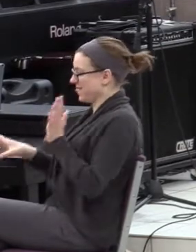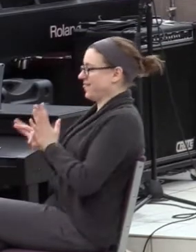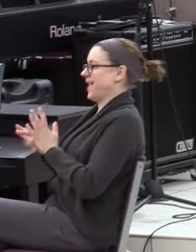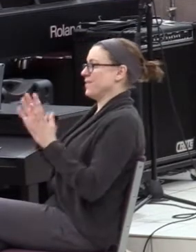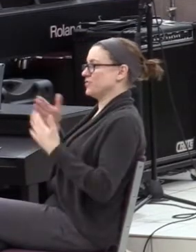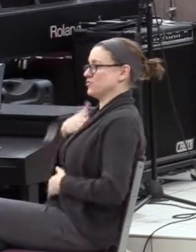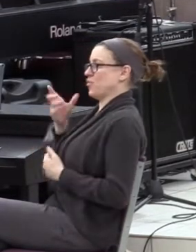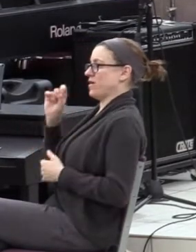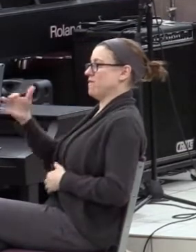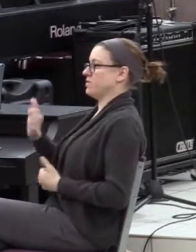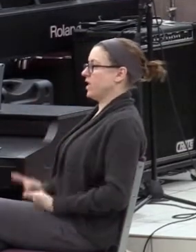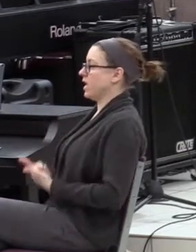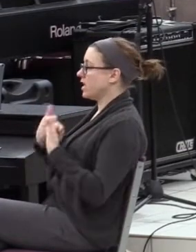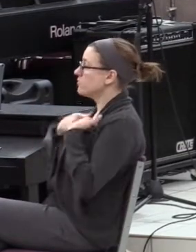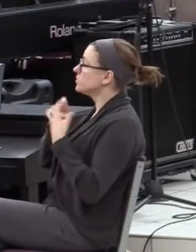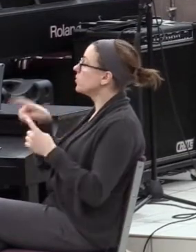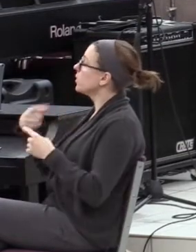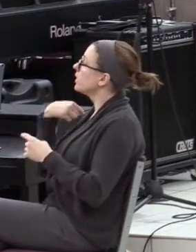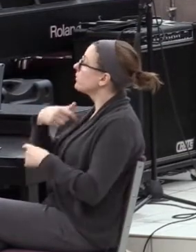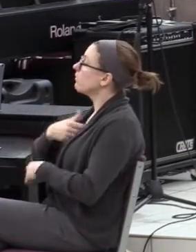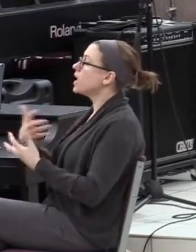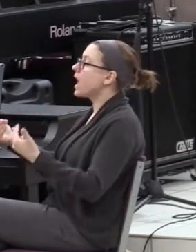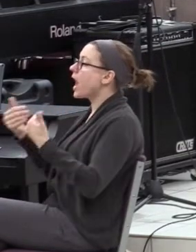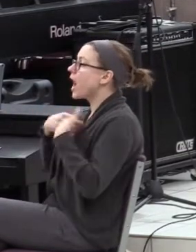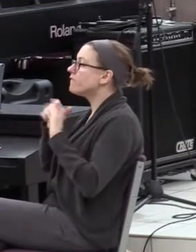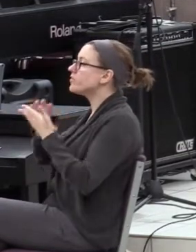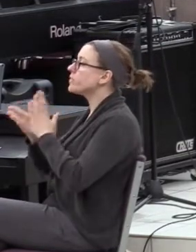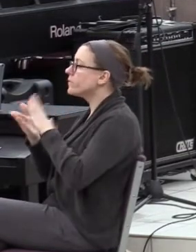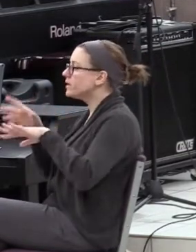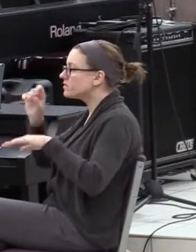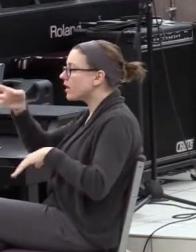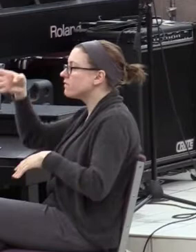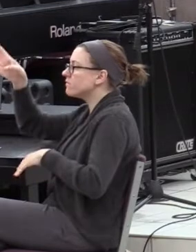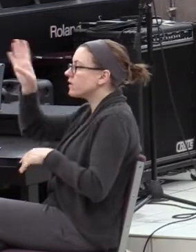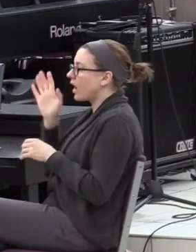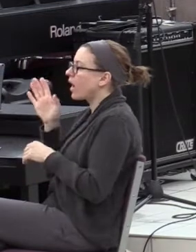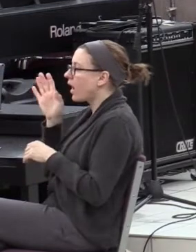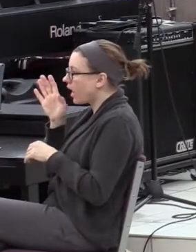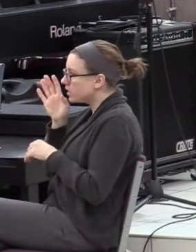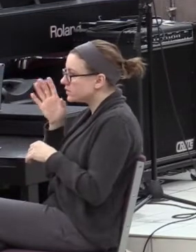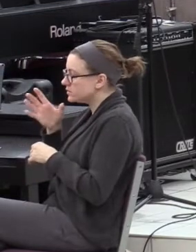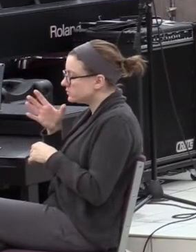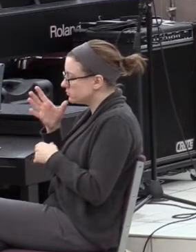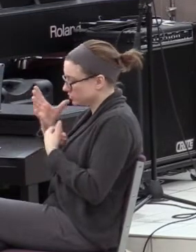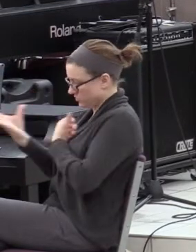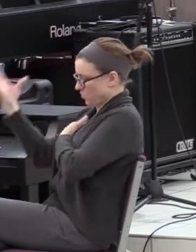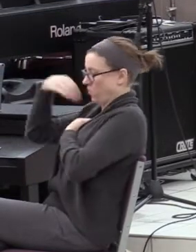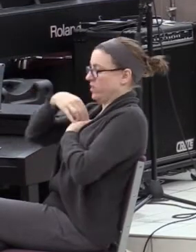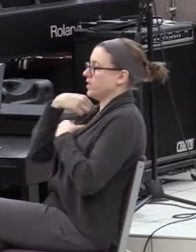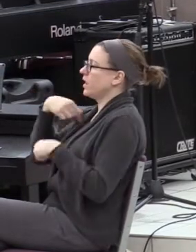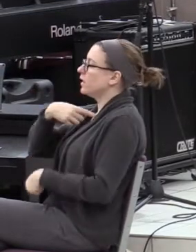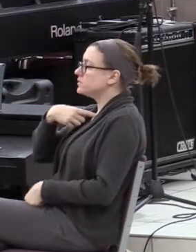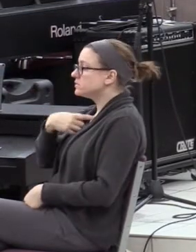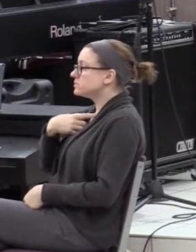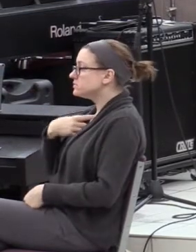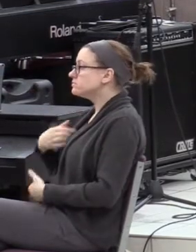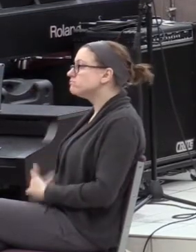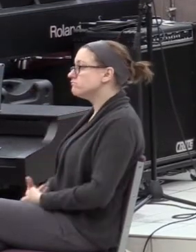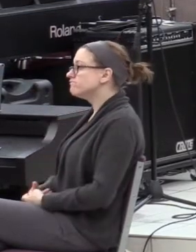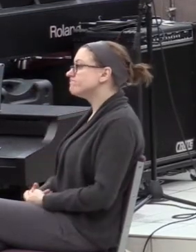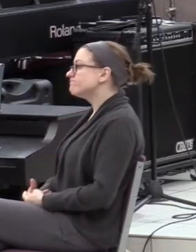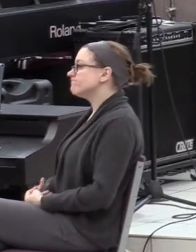joy of life when we have the peace of God abiding and reigning within us.